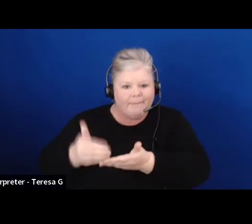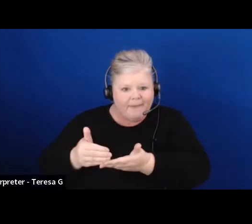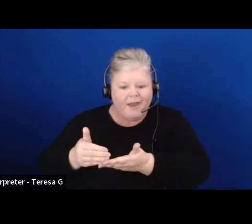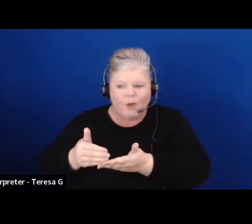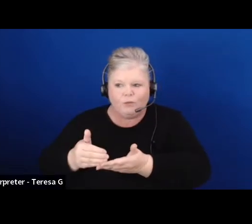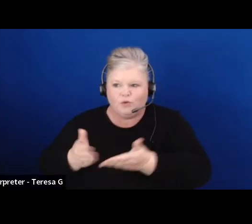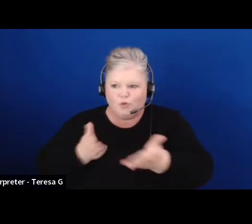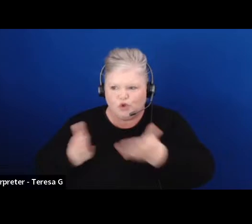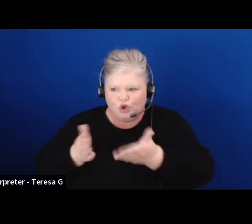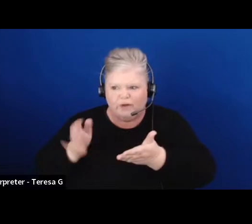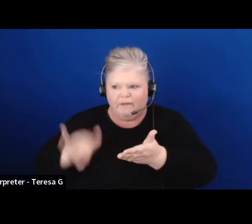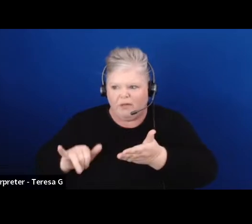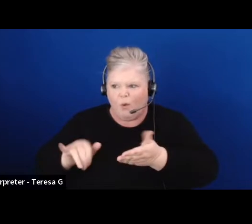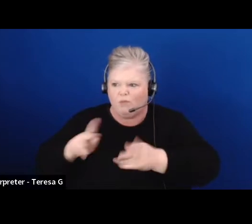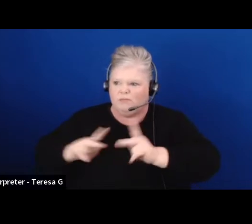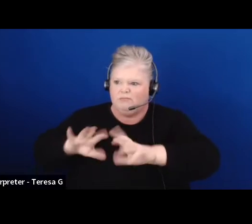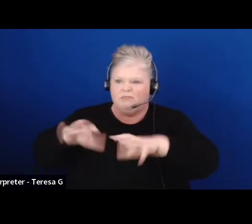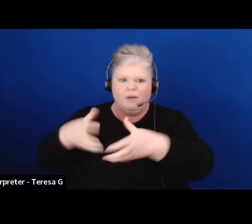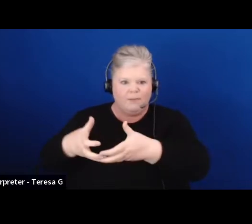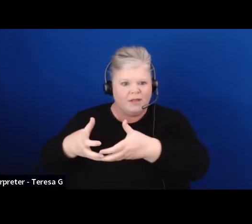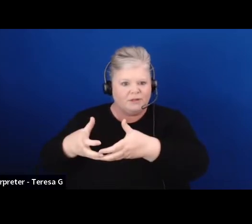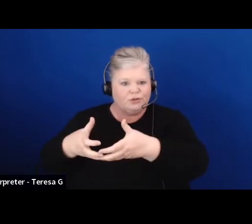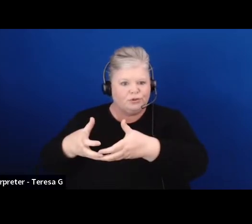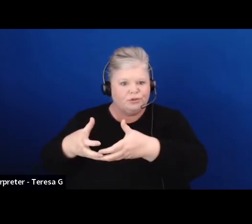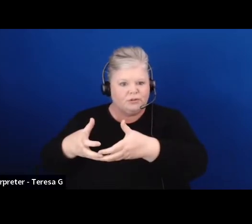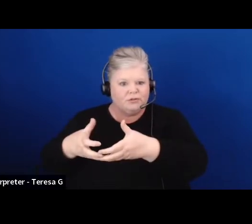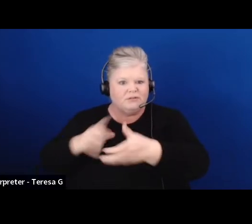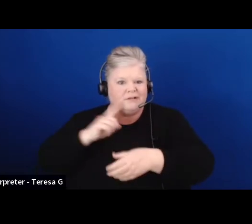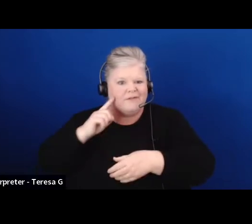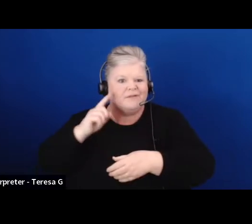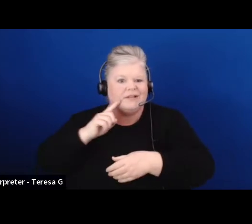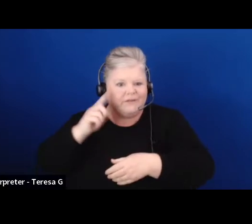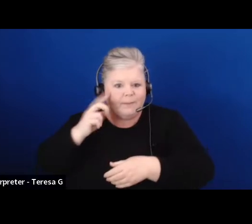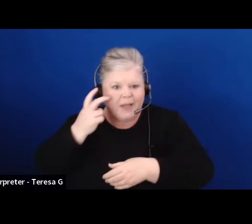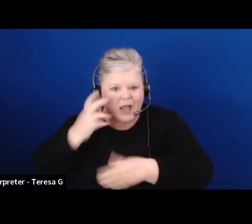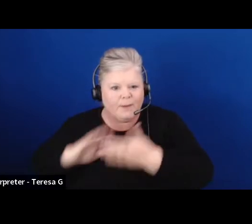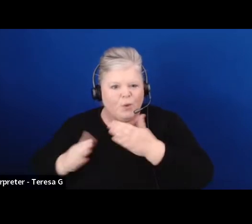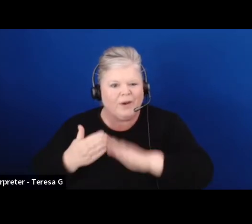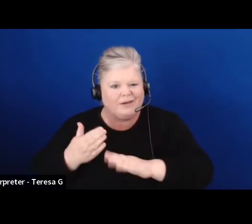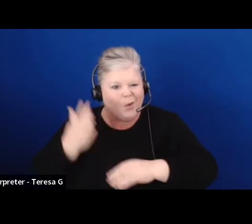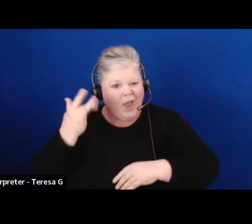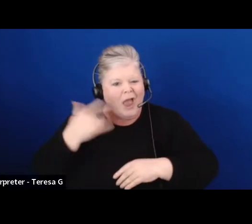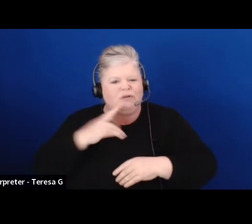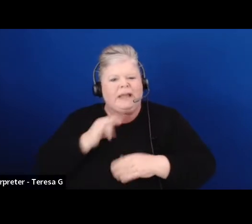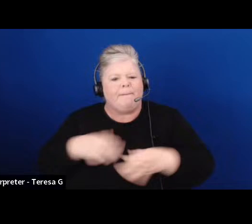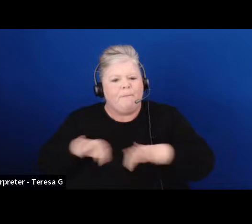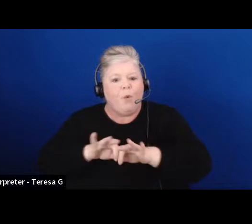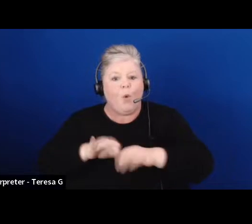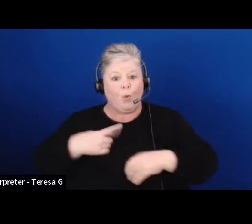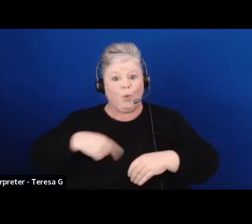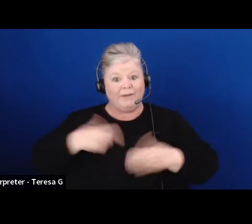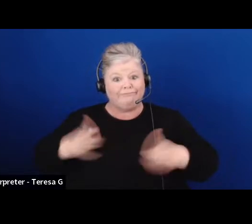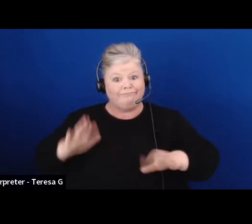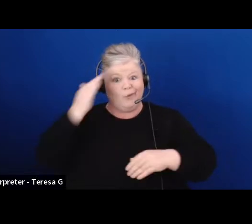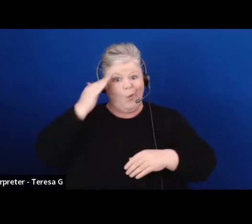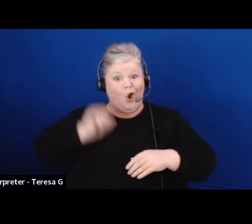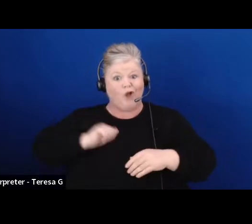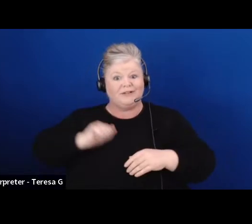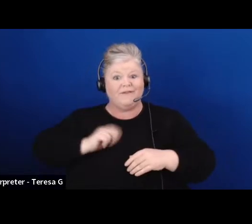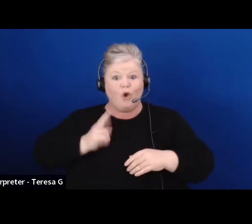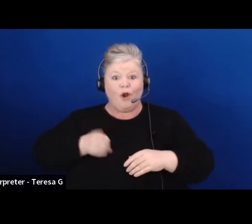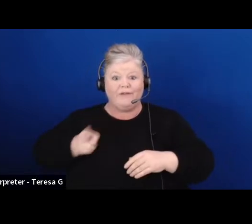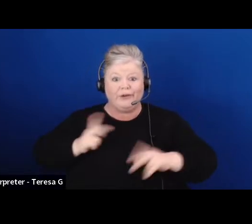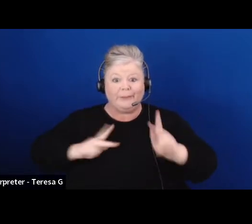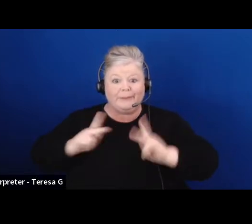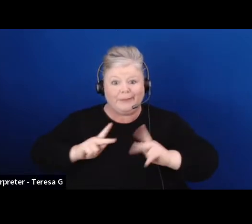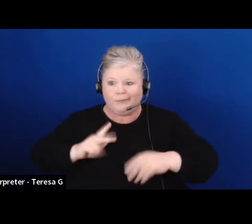this particular population. And it's so important. We know as hard of hearing people how isolating it can be